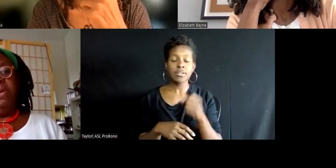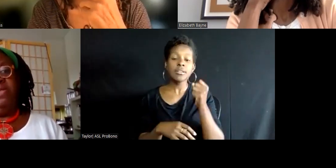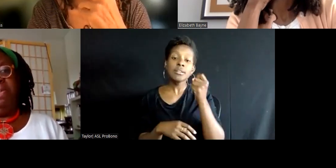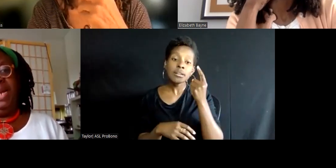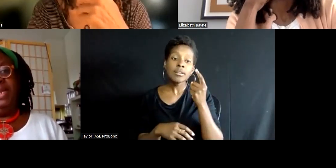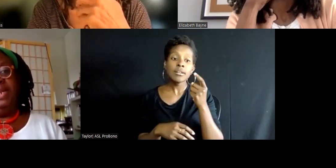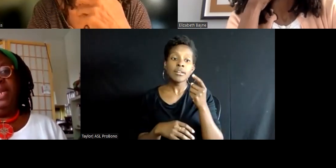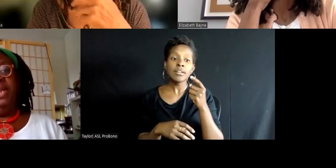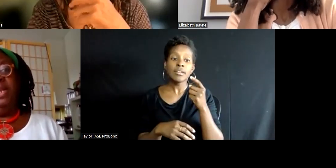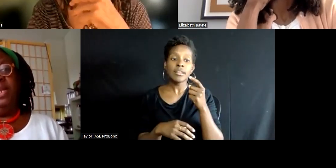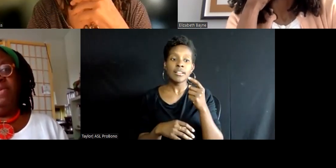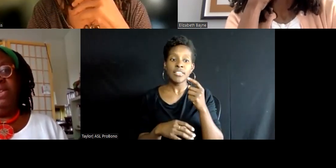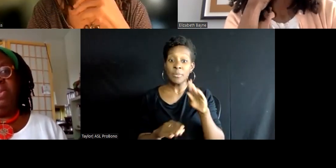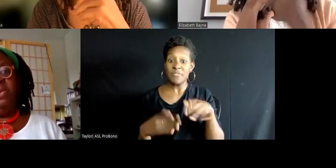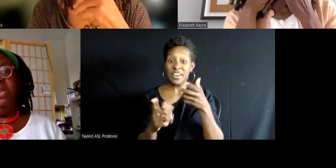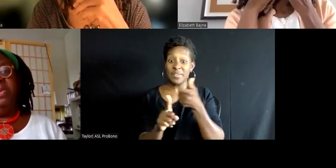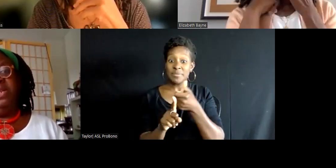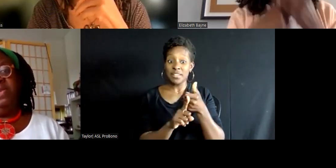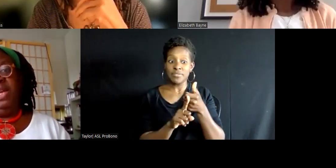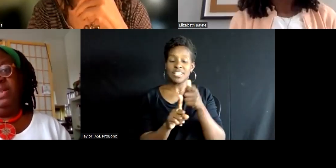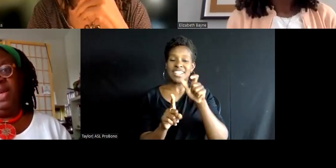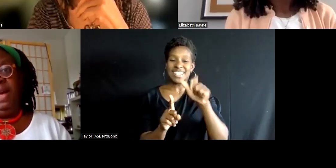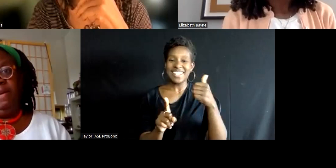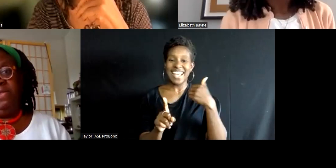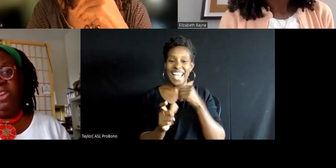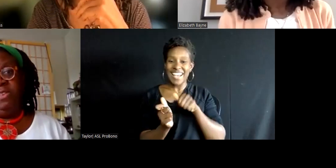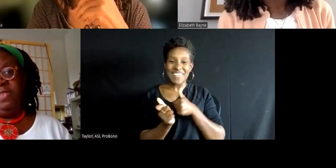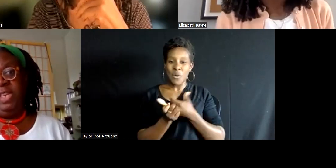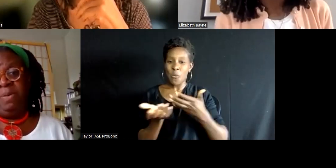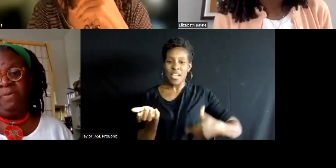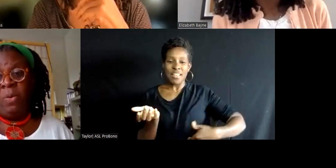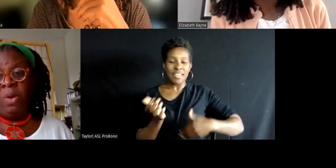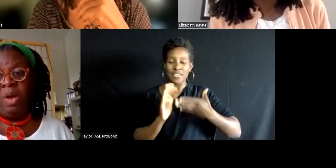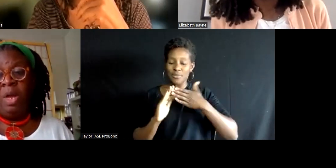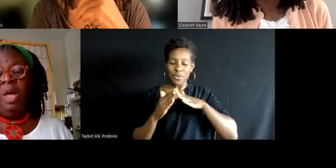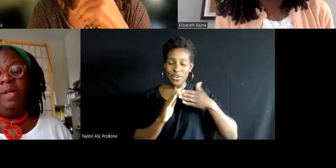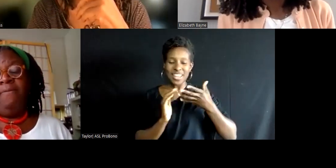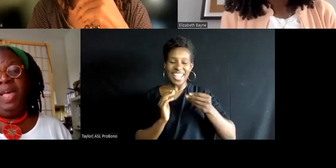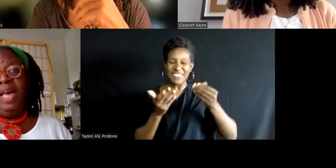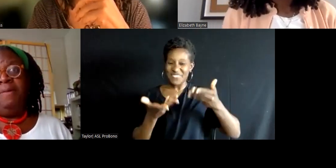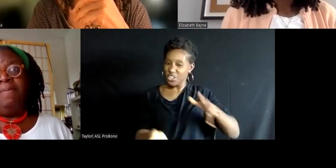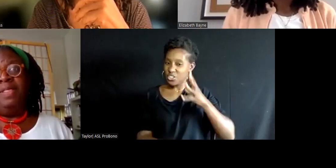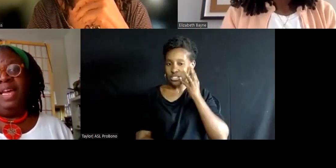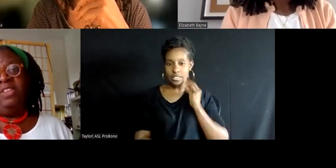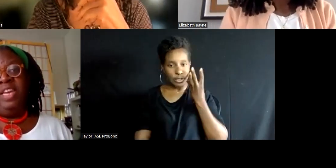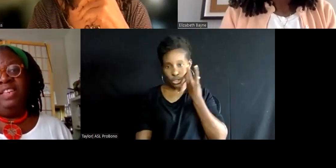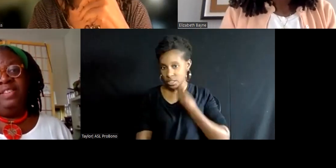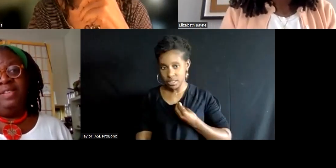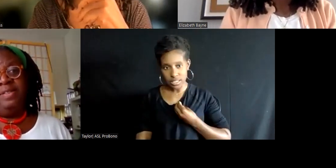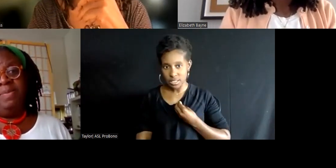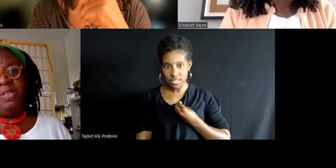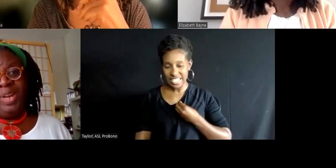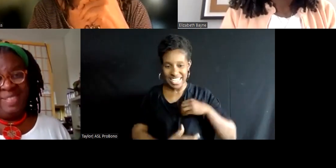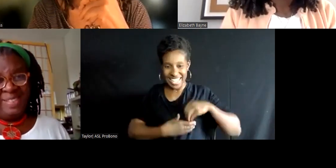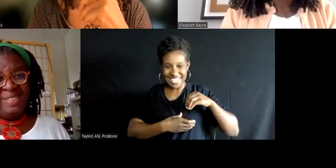community perspective and lived experience, because as I have shared and said before, that the